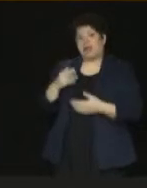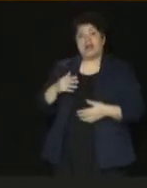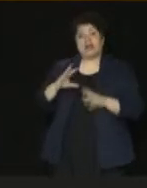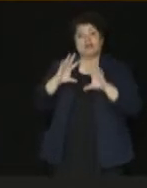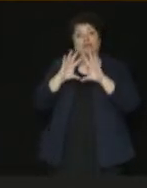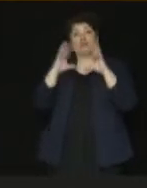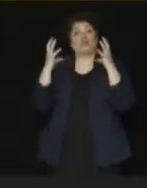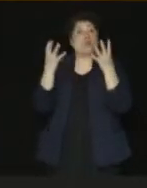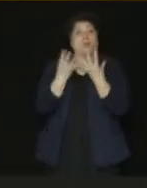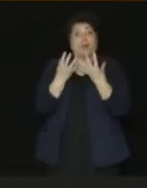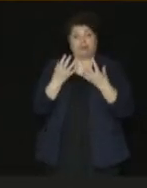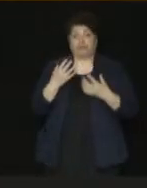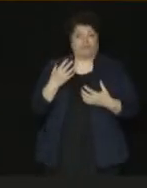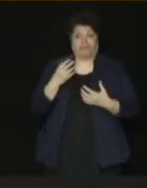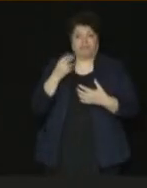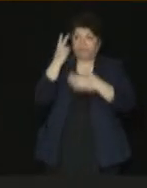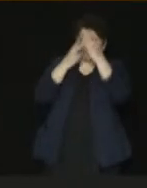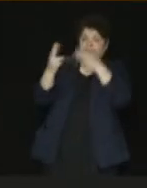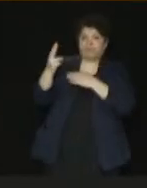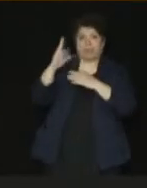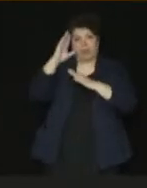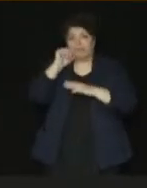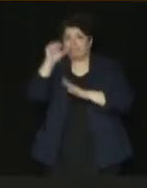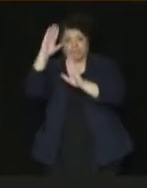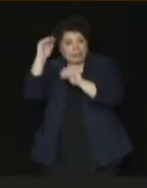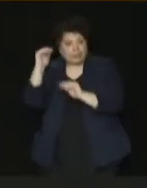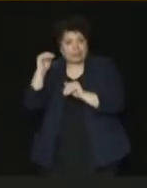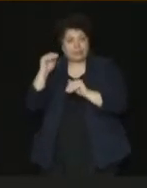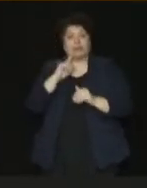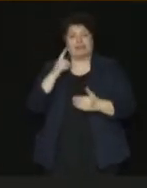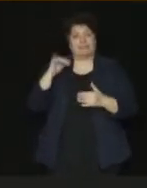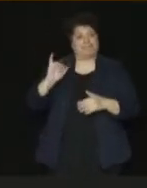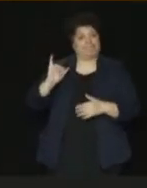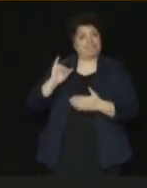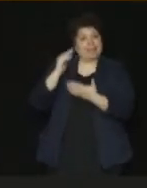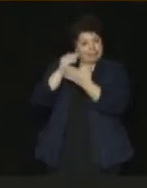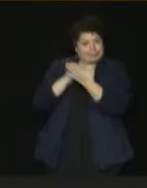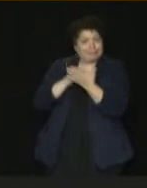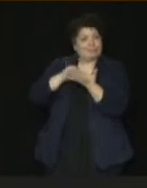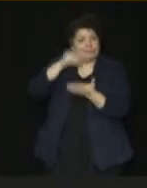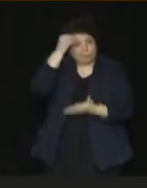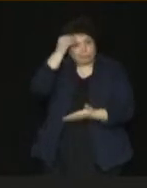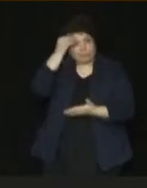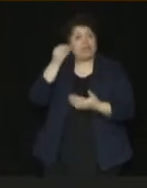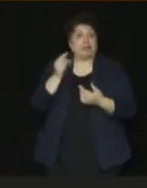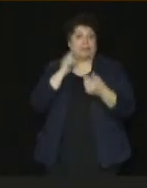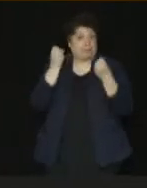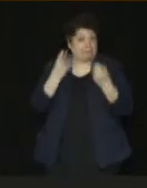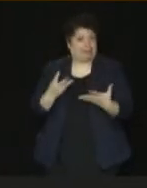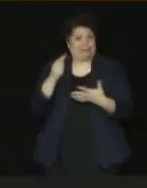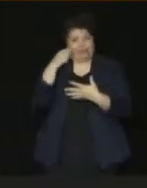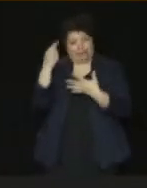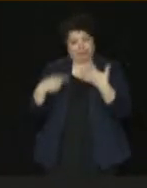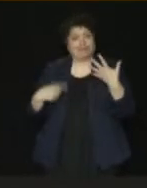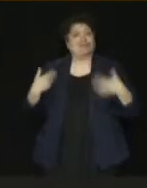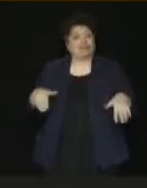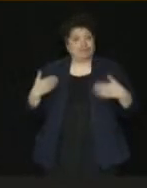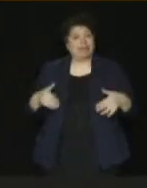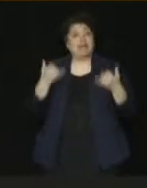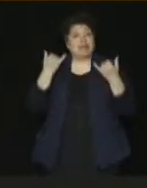by this pandemic, and I think that there are many lessons to be drawn from it, and that is why we are investing now